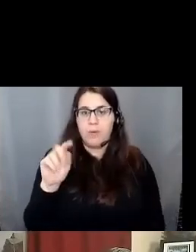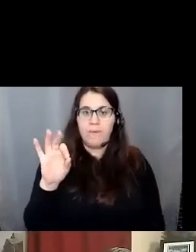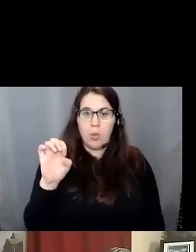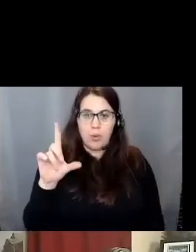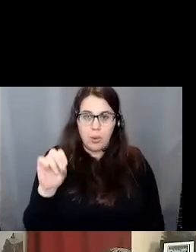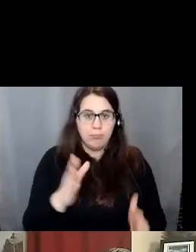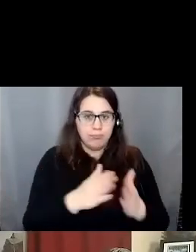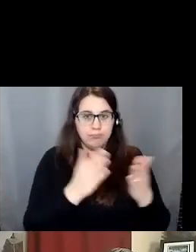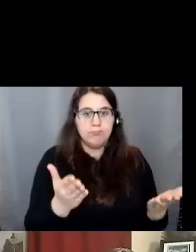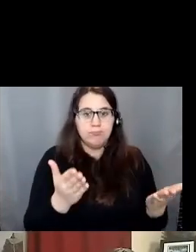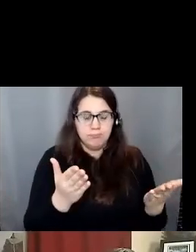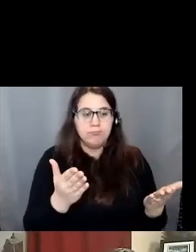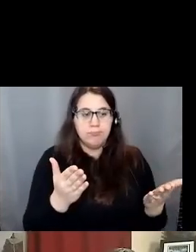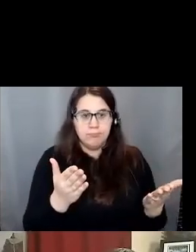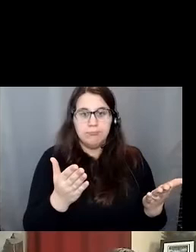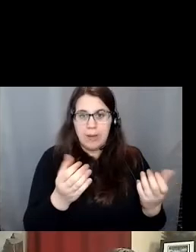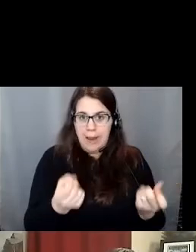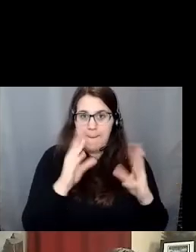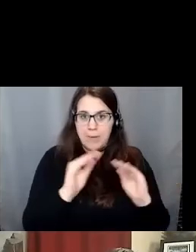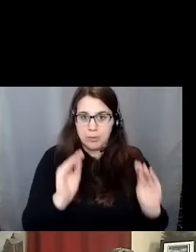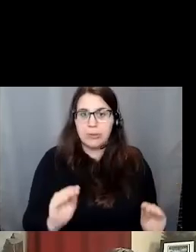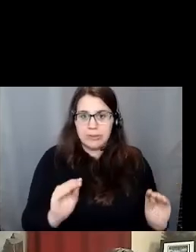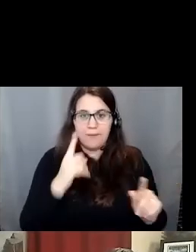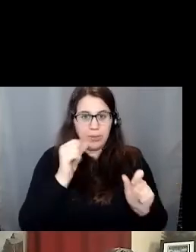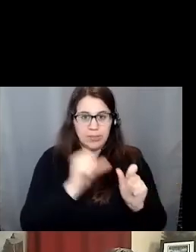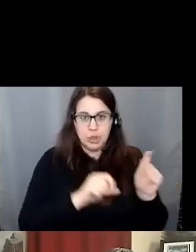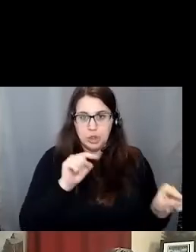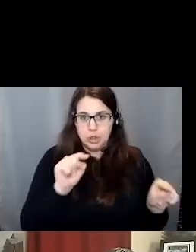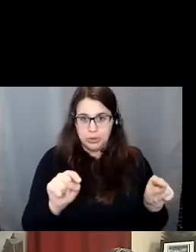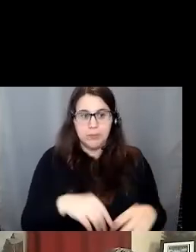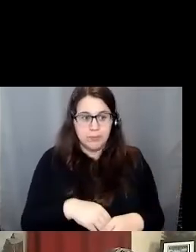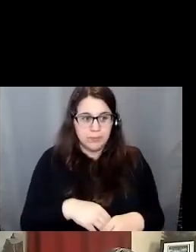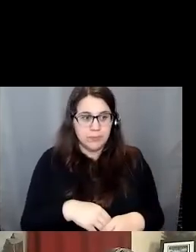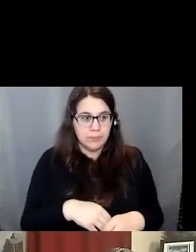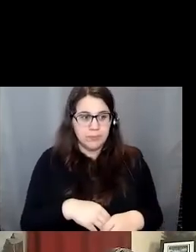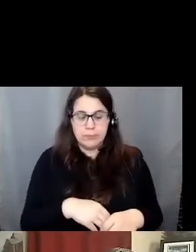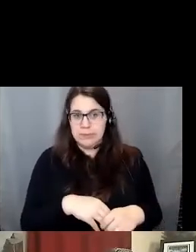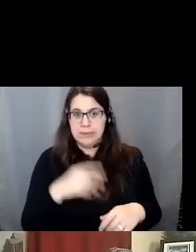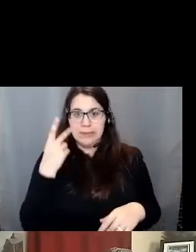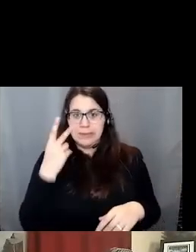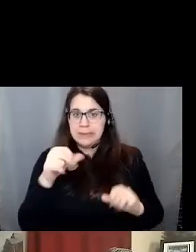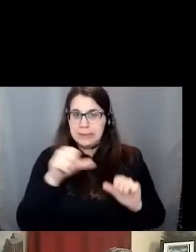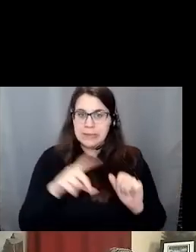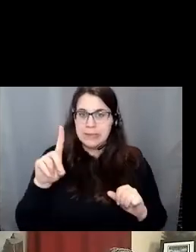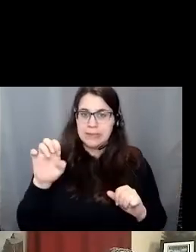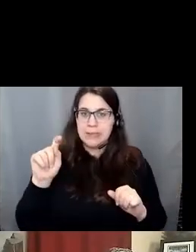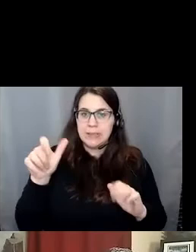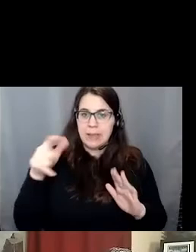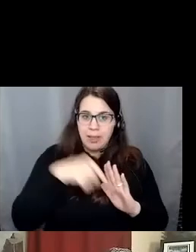are assigned to each of those portfolios. And you can click on the details down here to view details